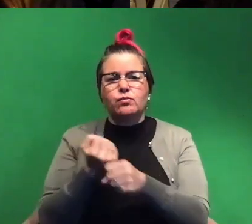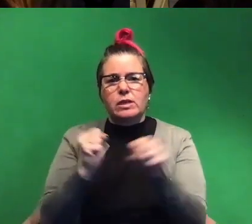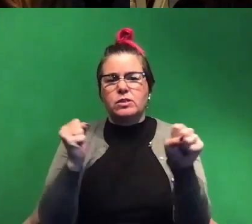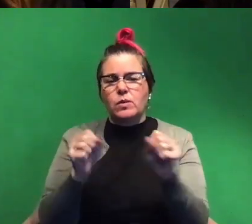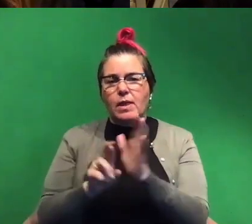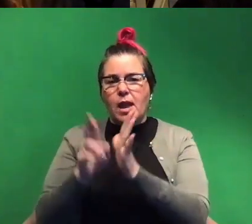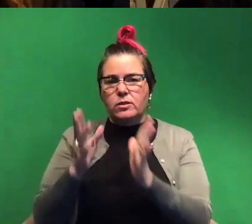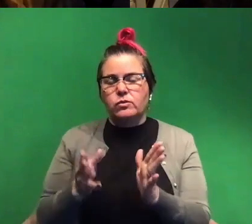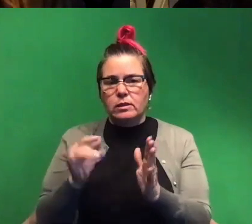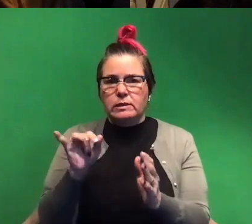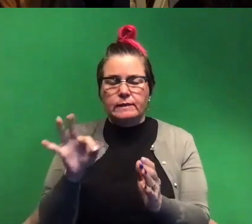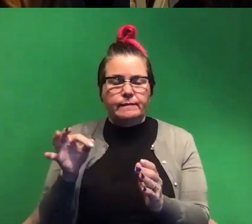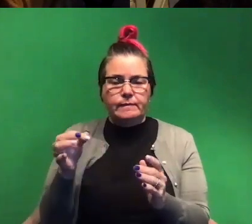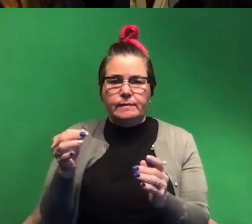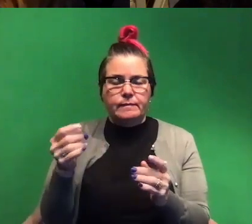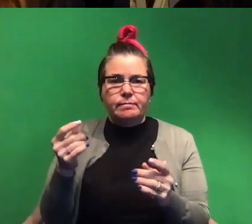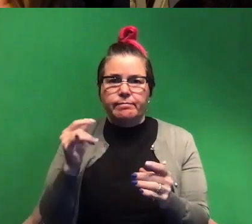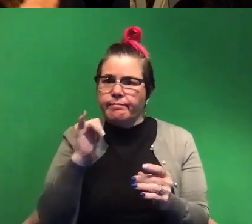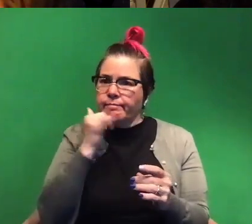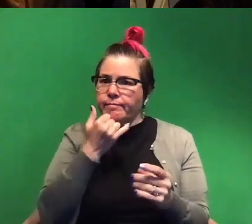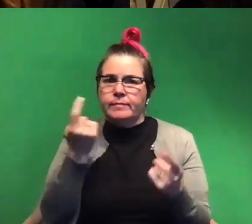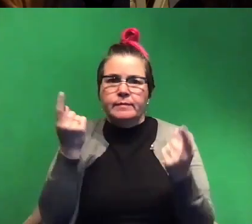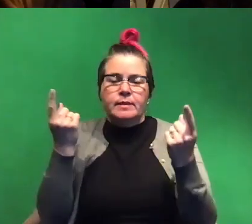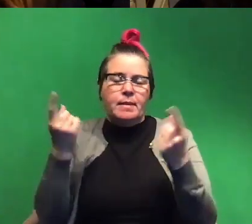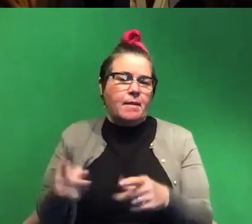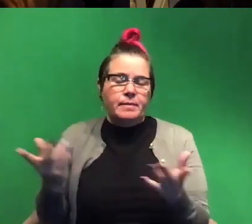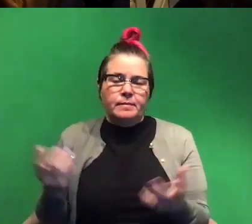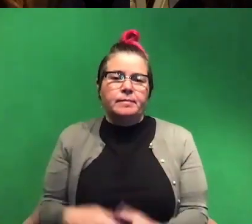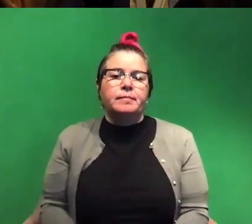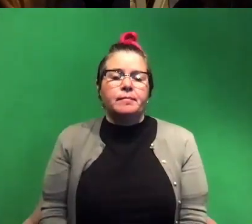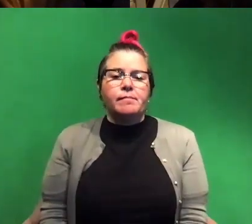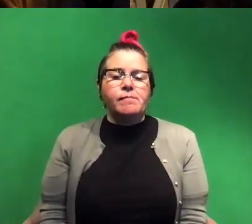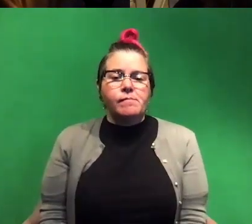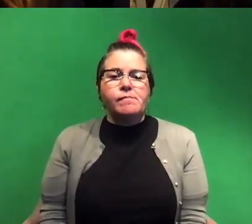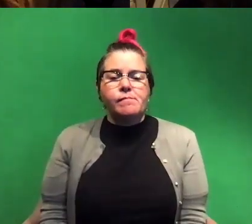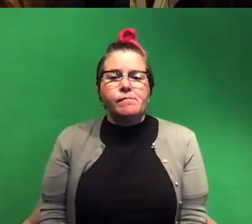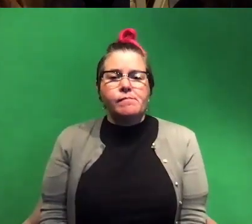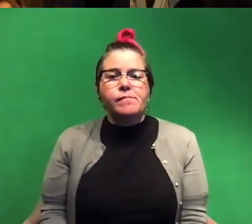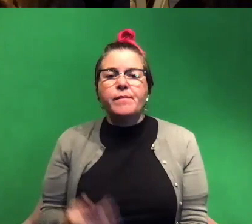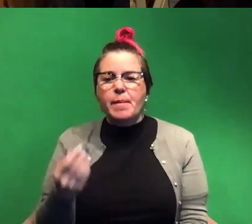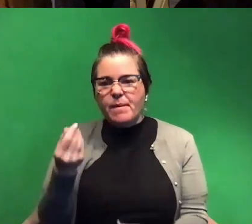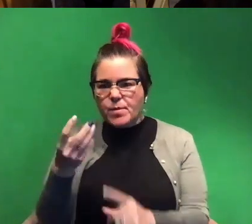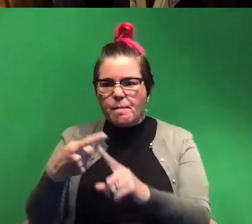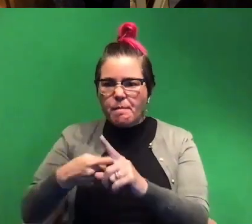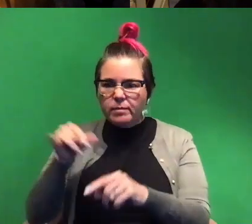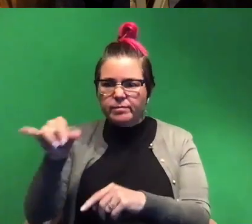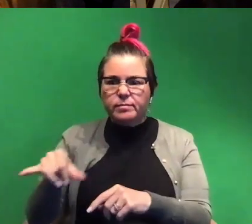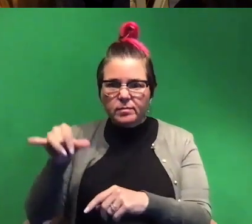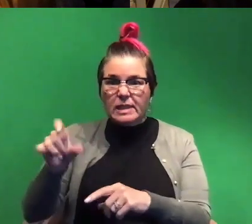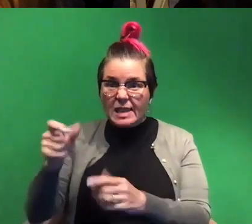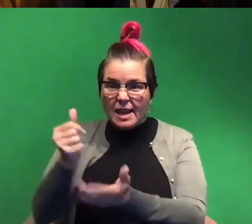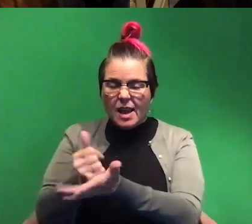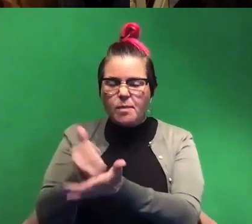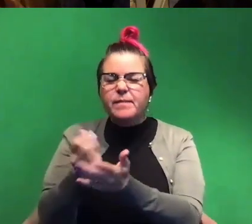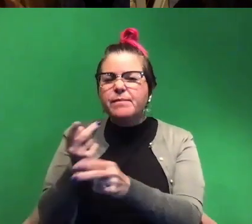at any point if for some reason they needed help and they were there for several months, just like there are astronauts